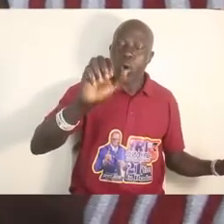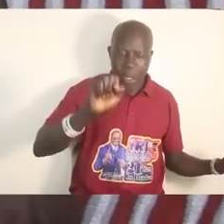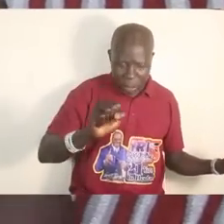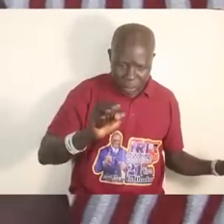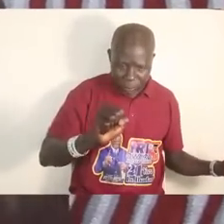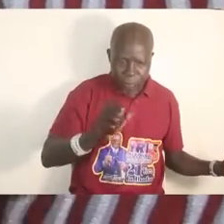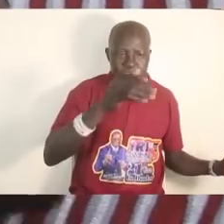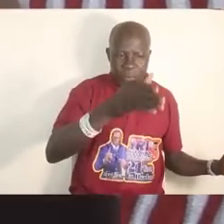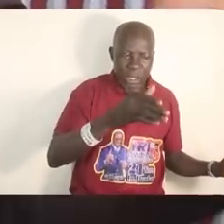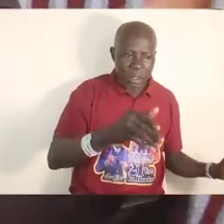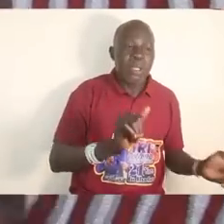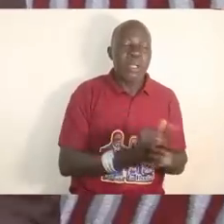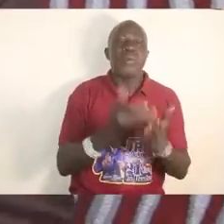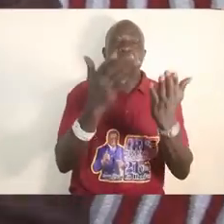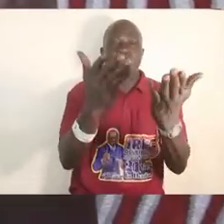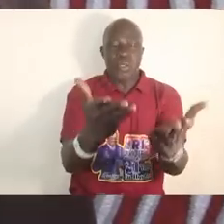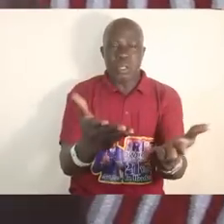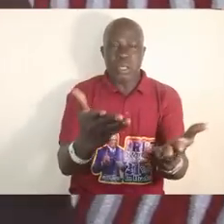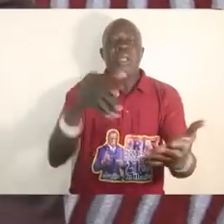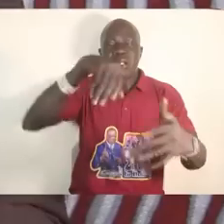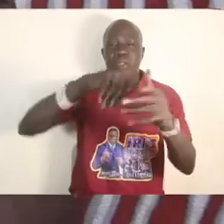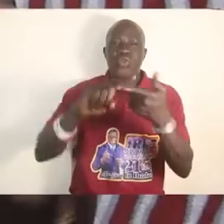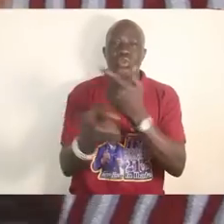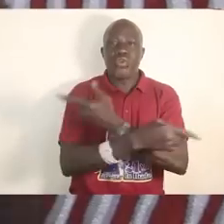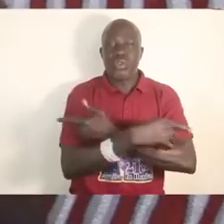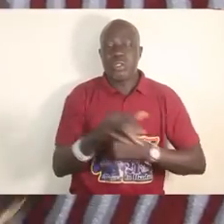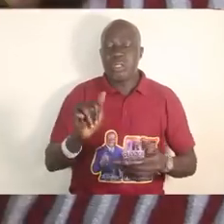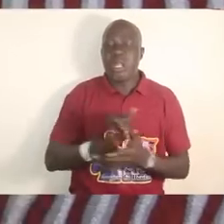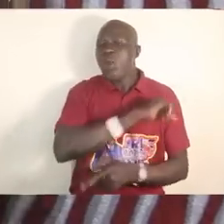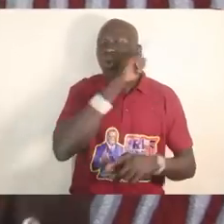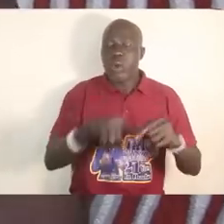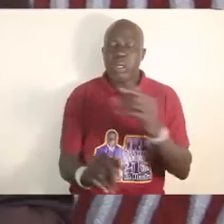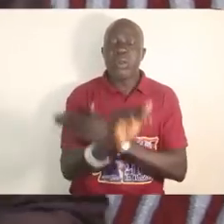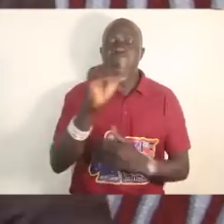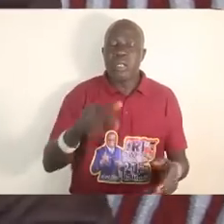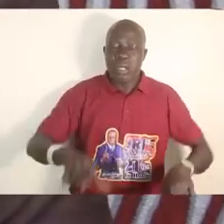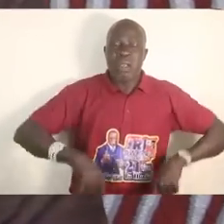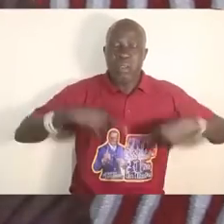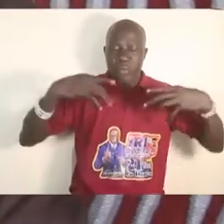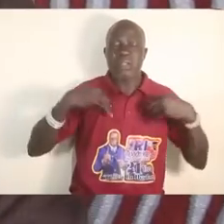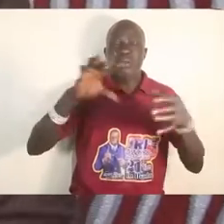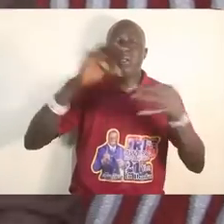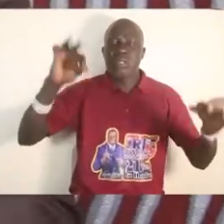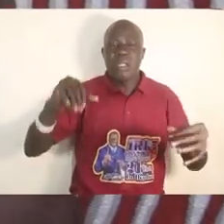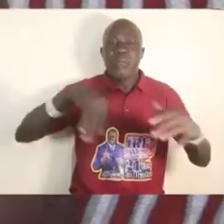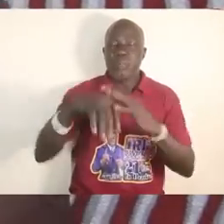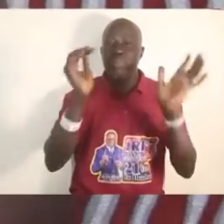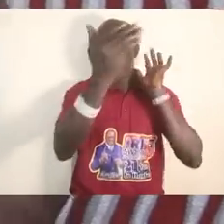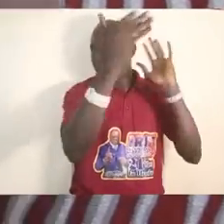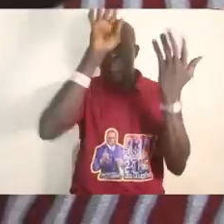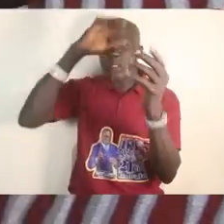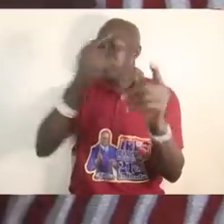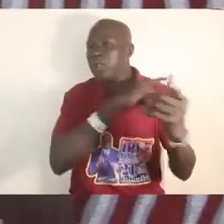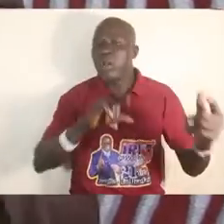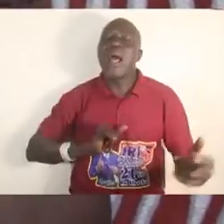A-P-O-S. A-P-O-S. Tell what you want. No, today, but what in bed? As the Lord is and now